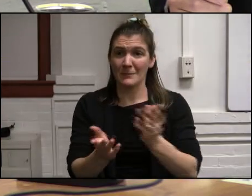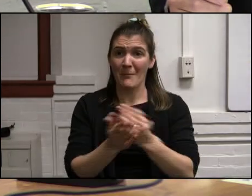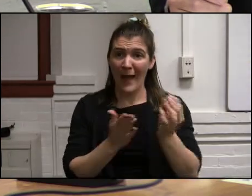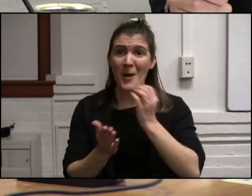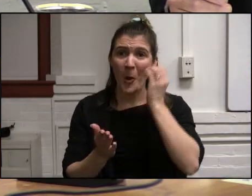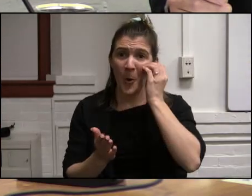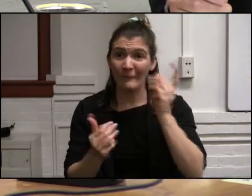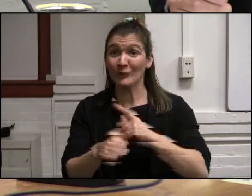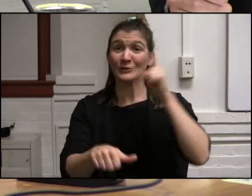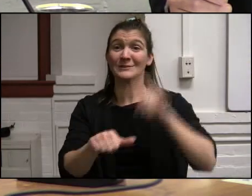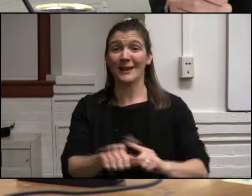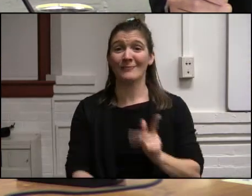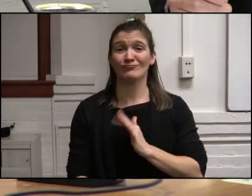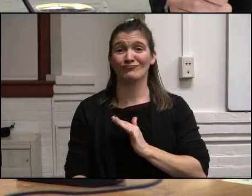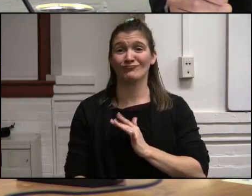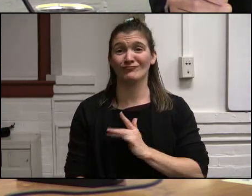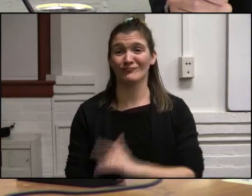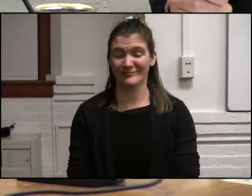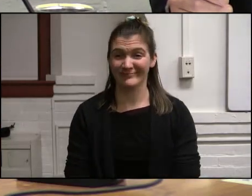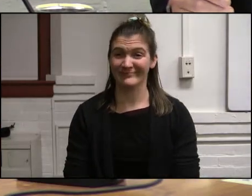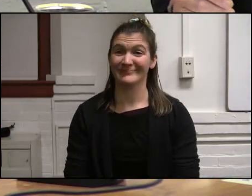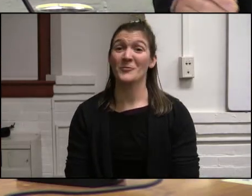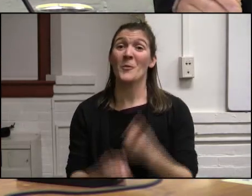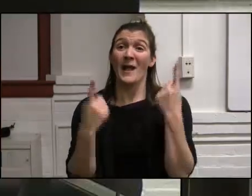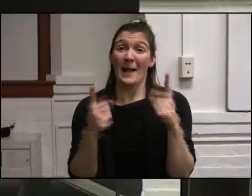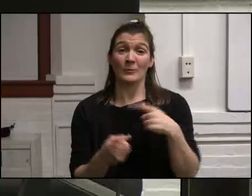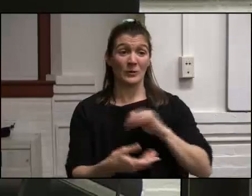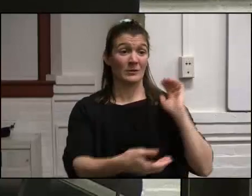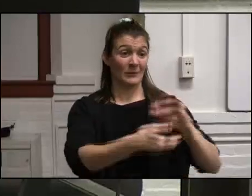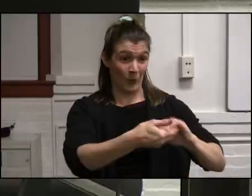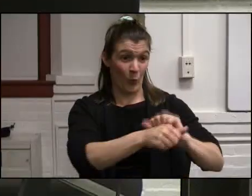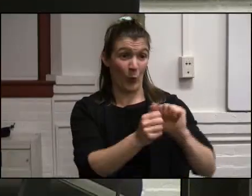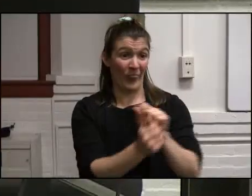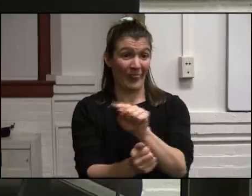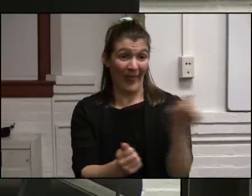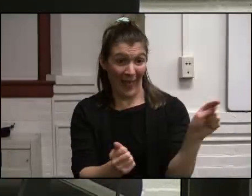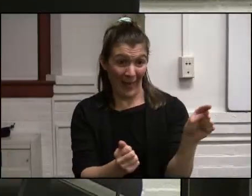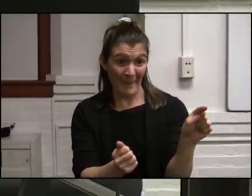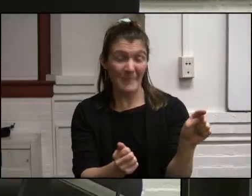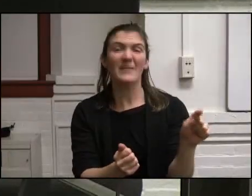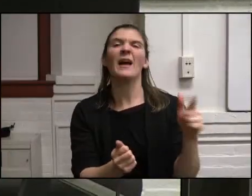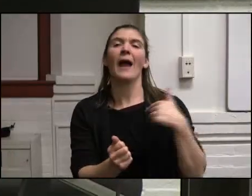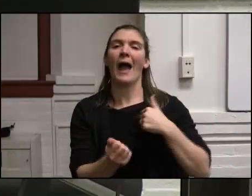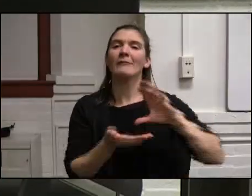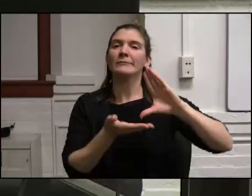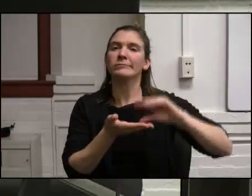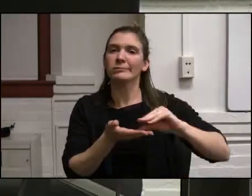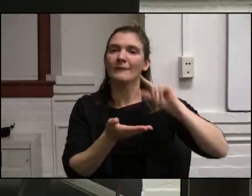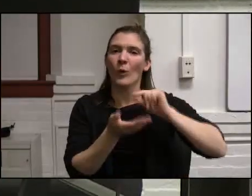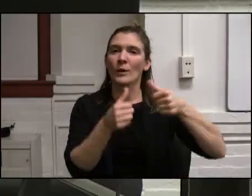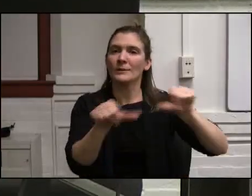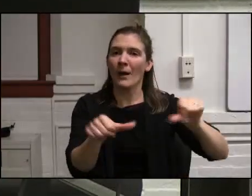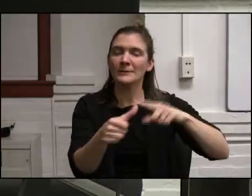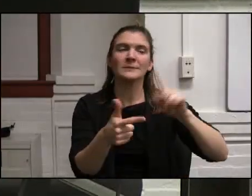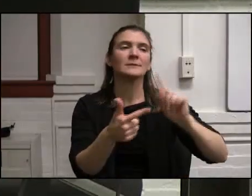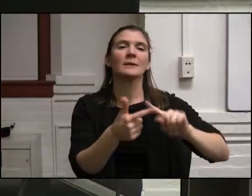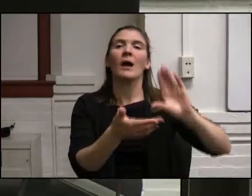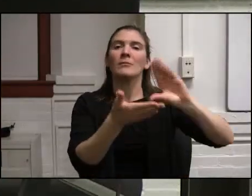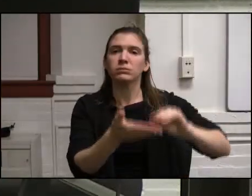homes, and they're leveraging our assistance and our down payment assistance to